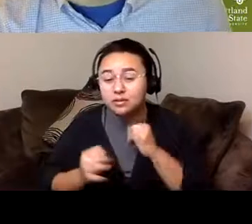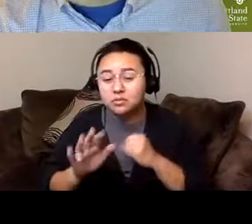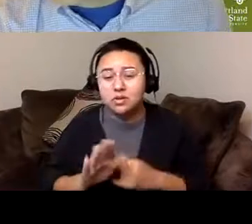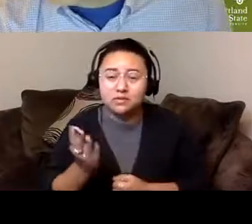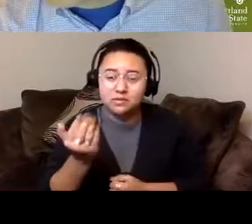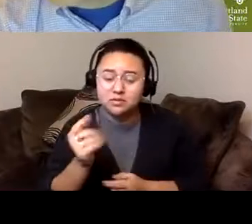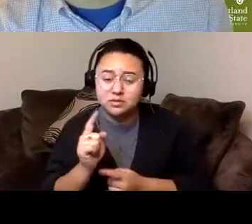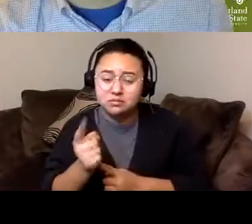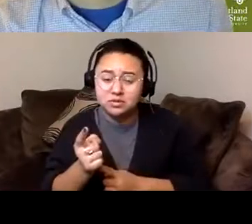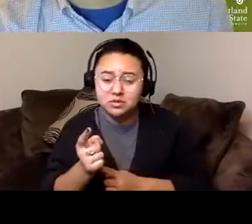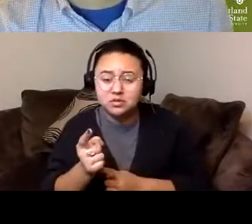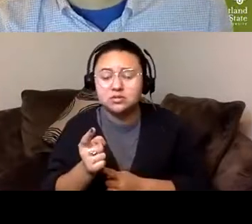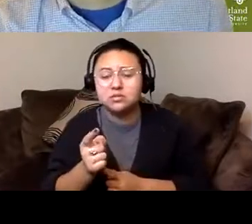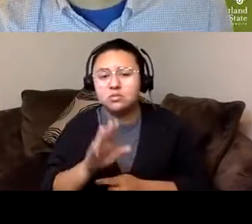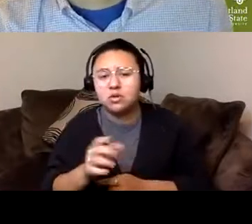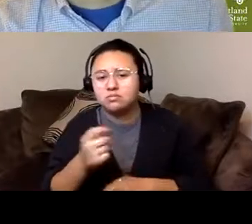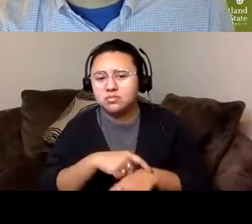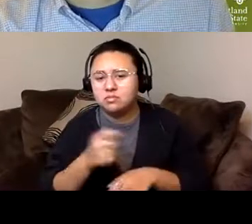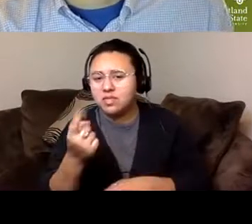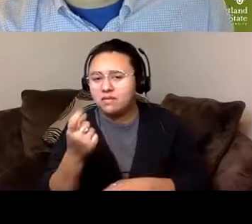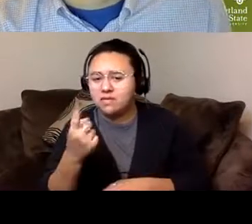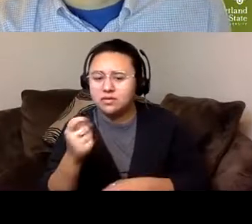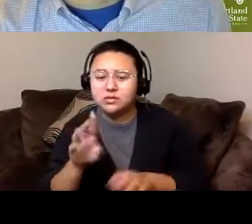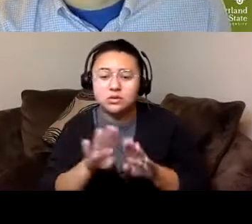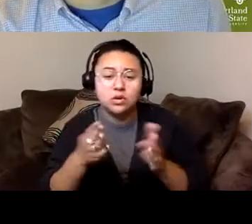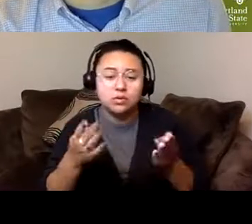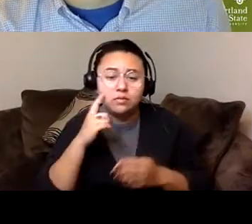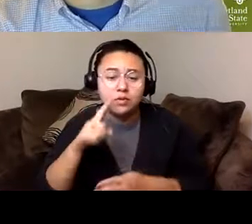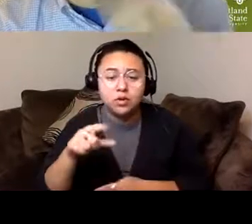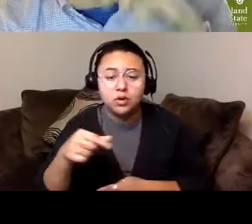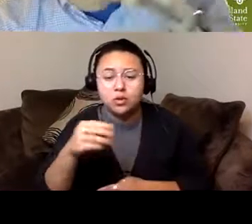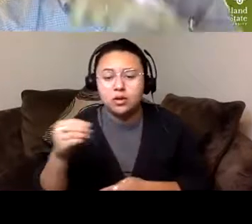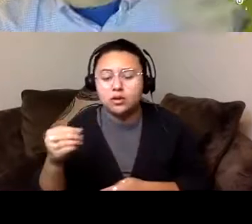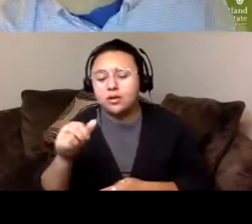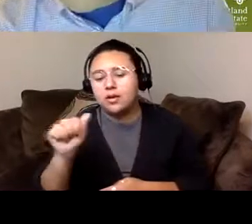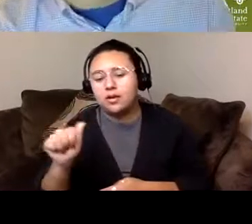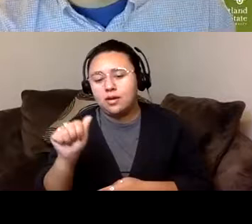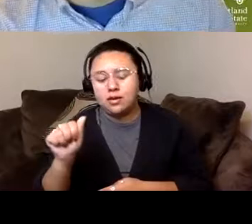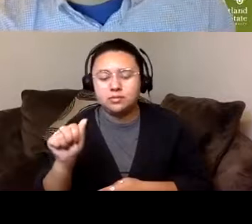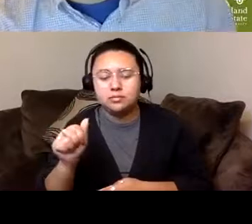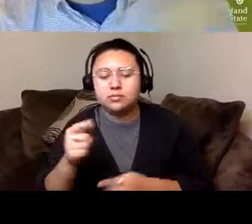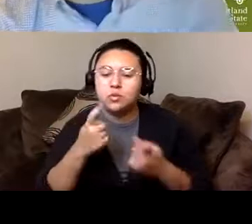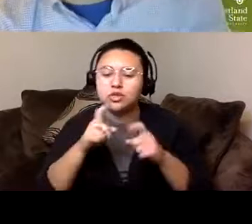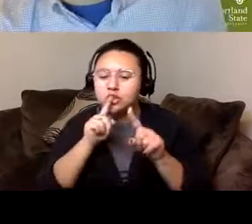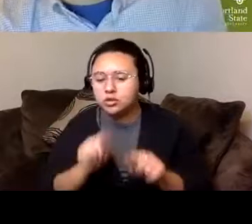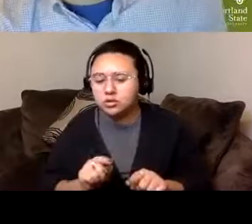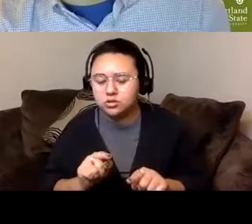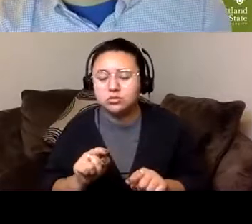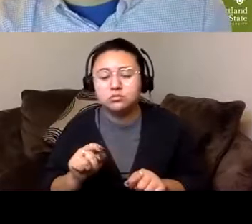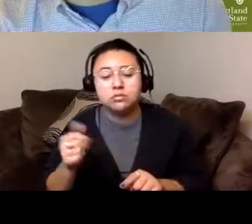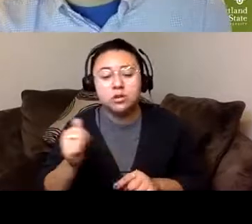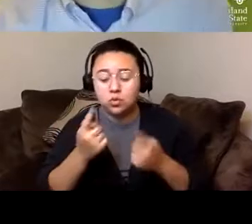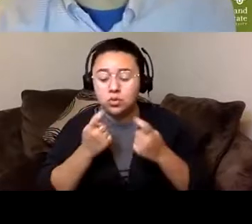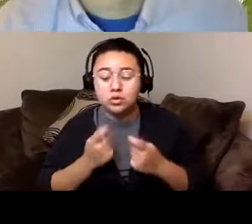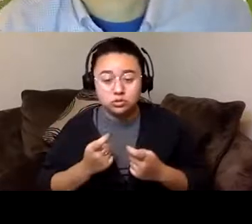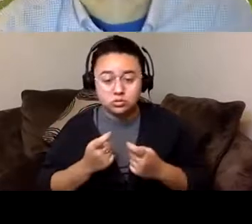minutes around 11 o'clock, open it up for Q&A. So if you have a question, open up your